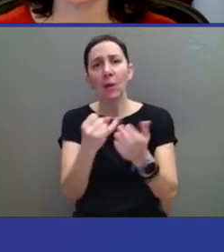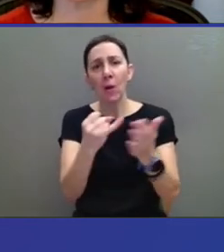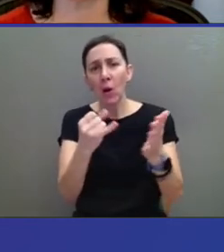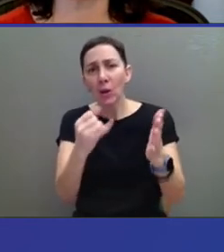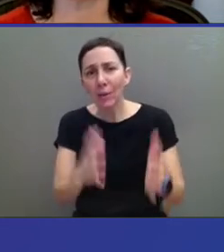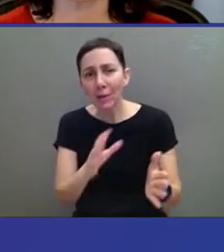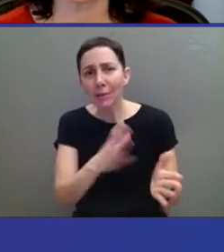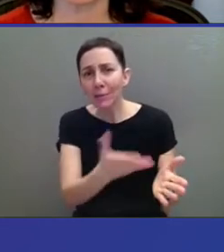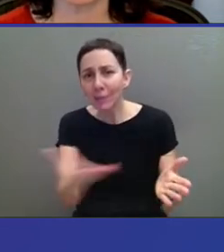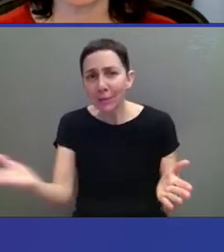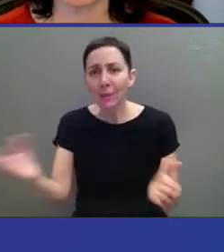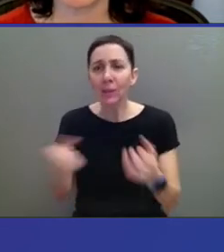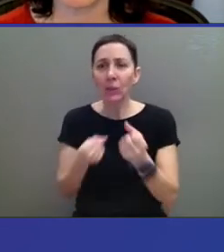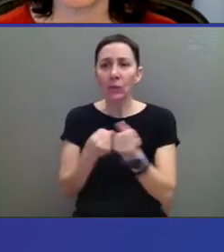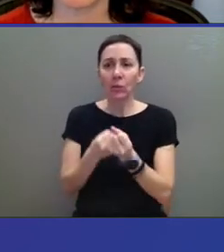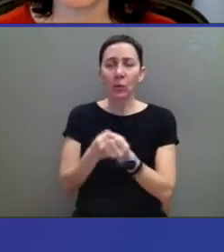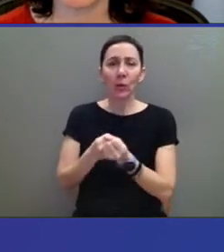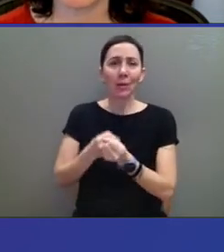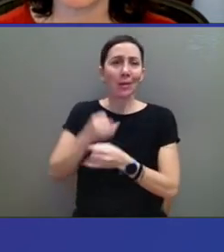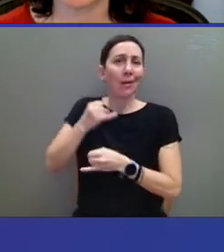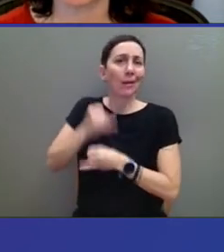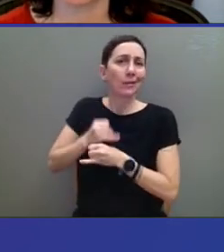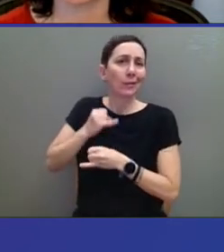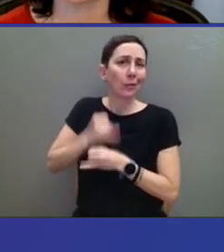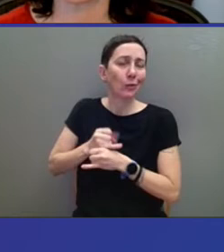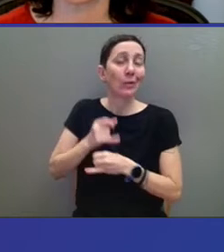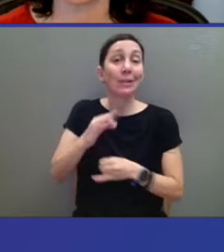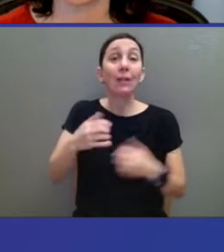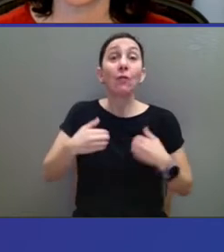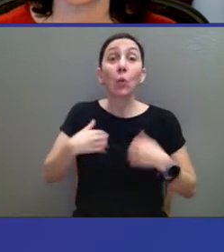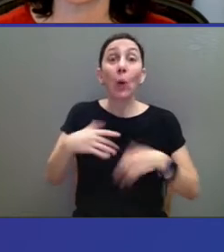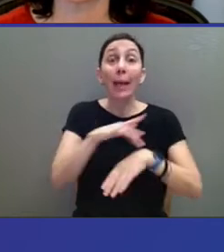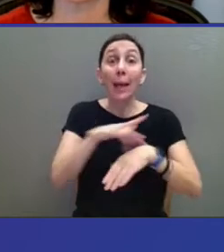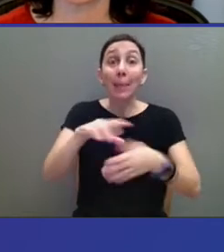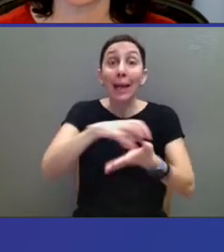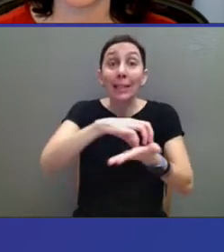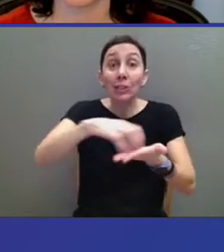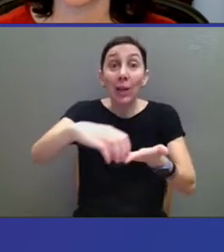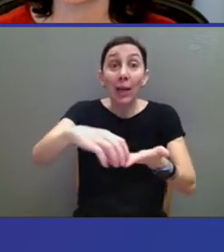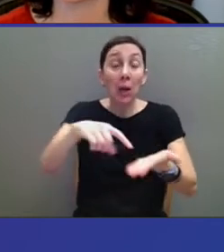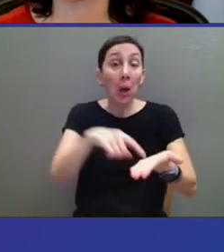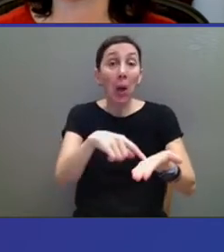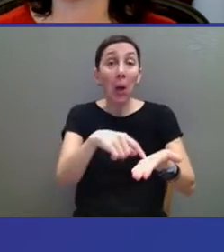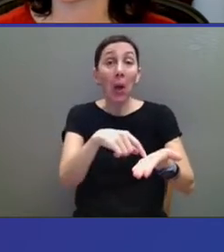If you had a blank check, what would you do?